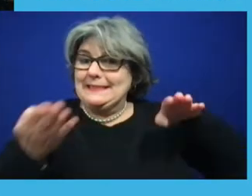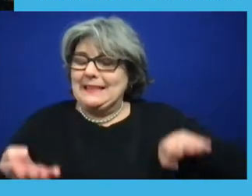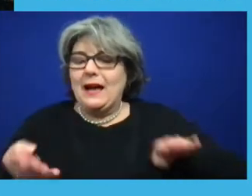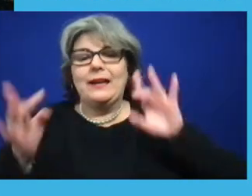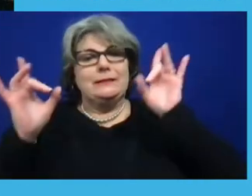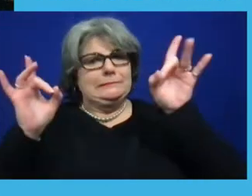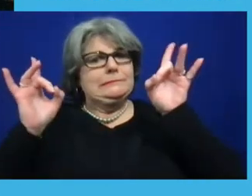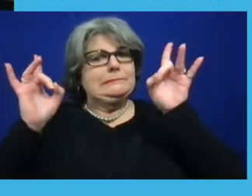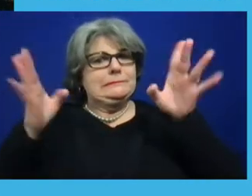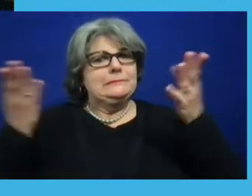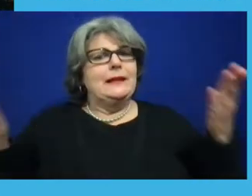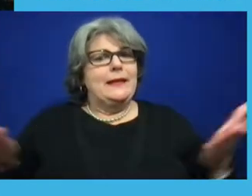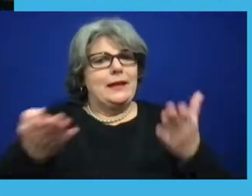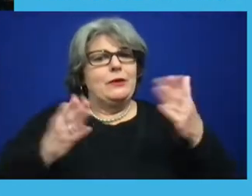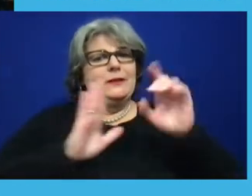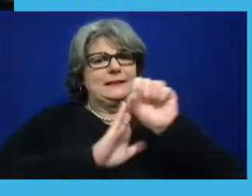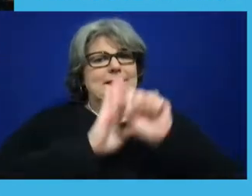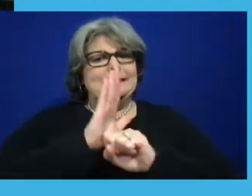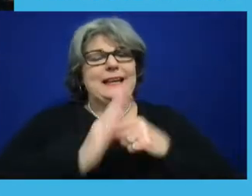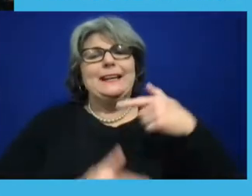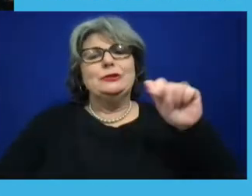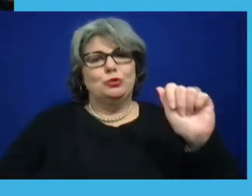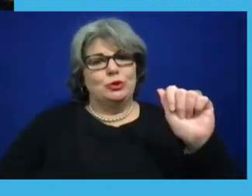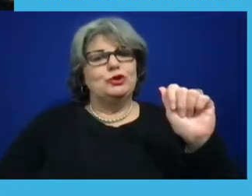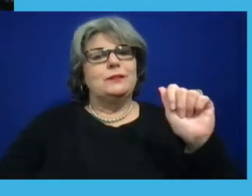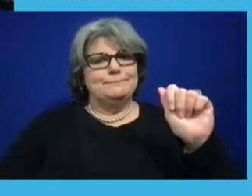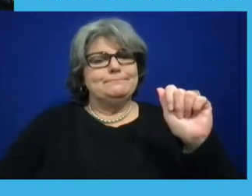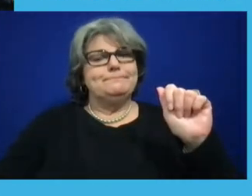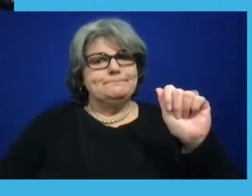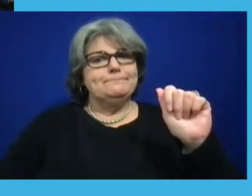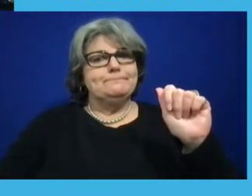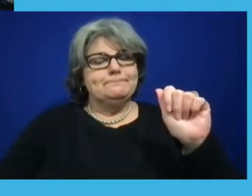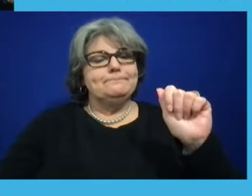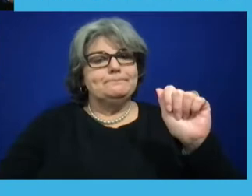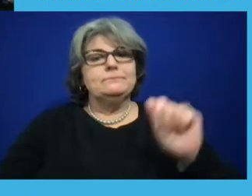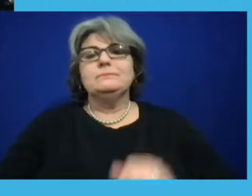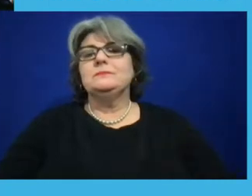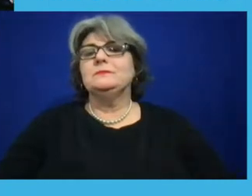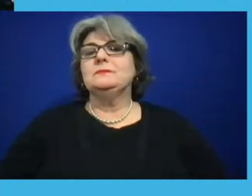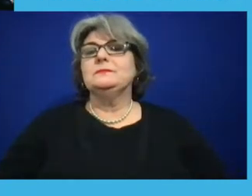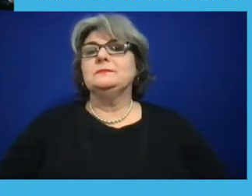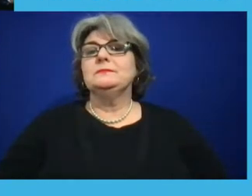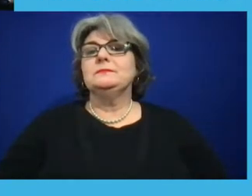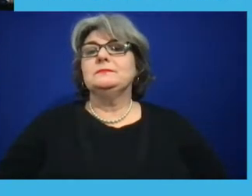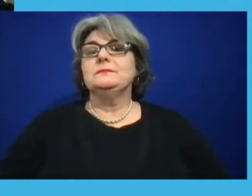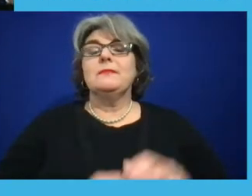In Georgia, the maternal mortality crisis in this state is a shame.